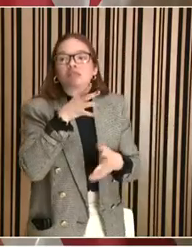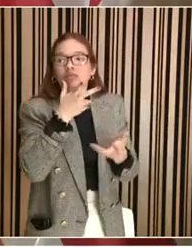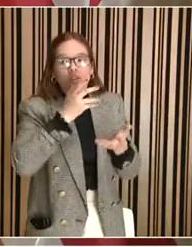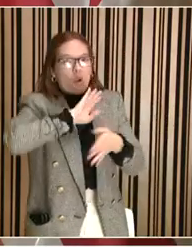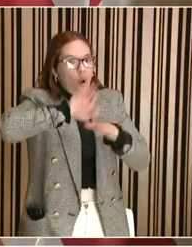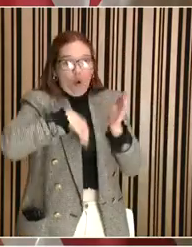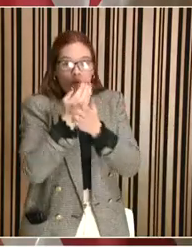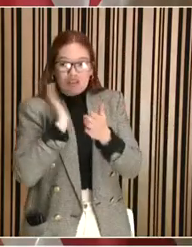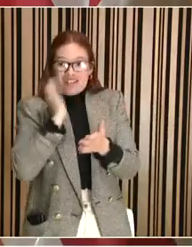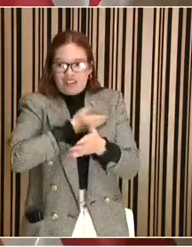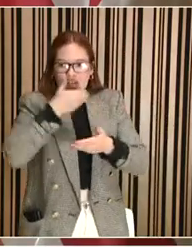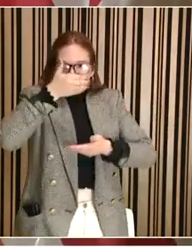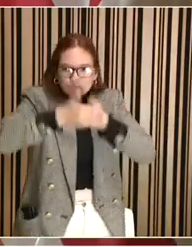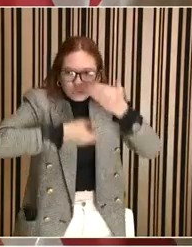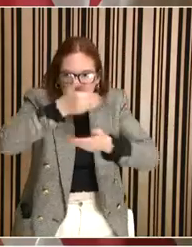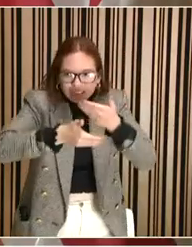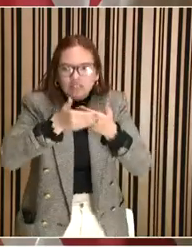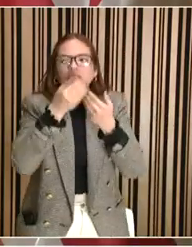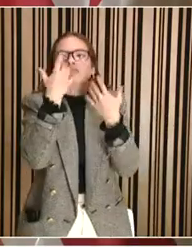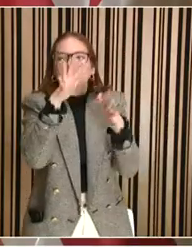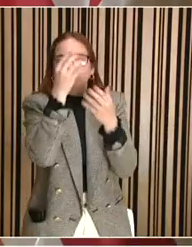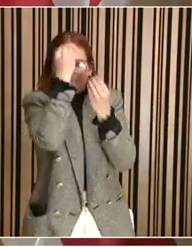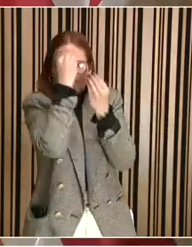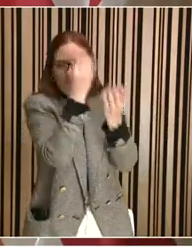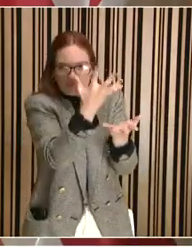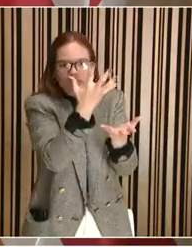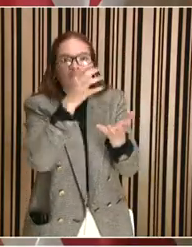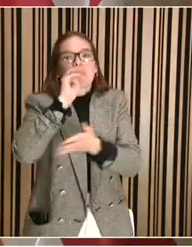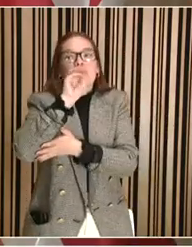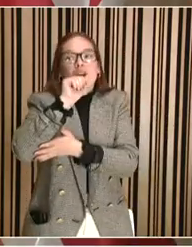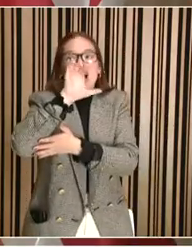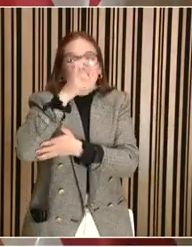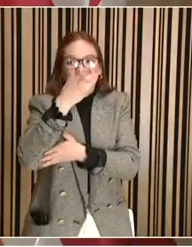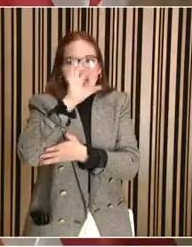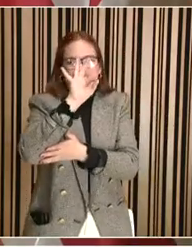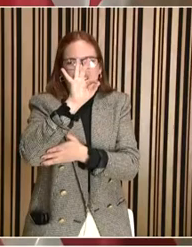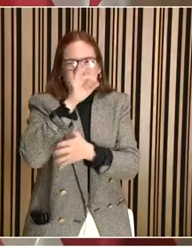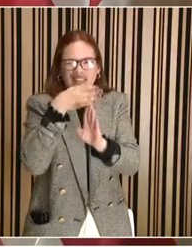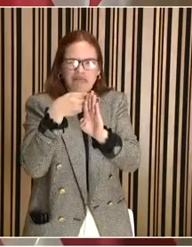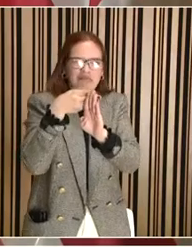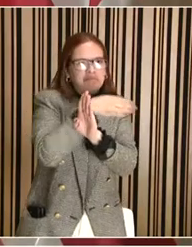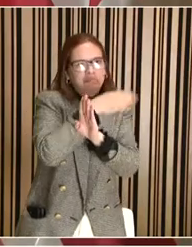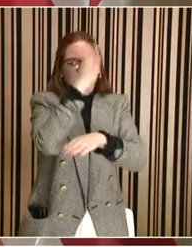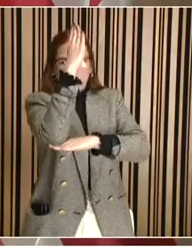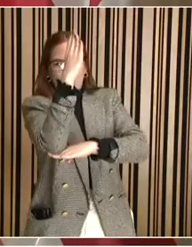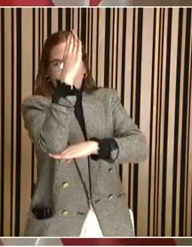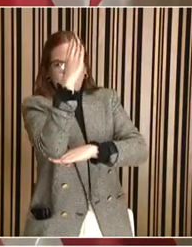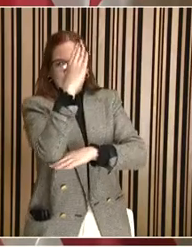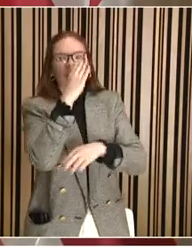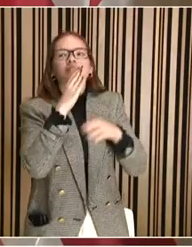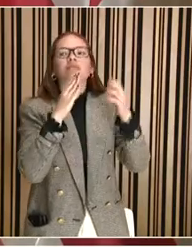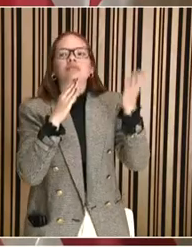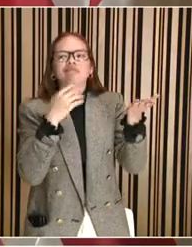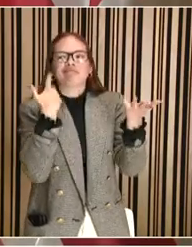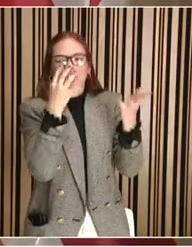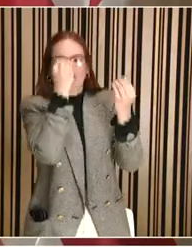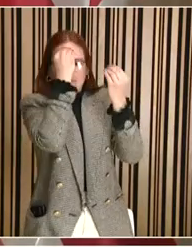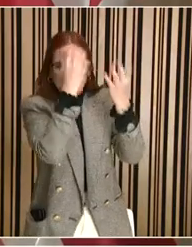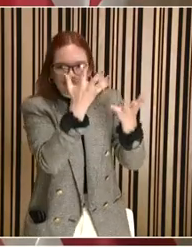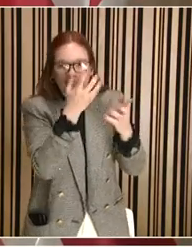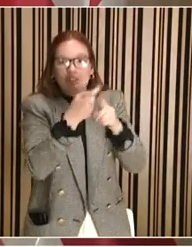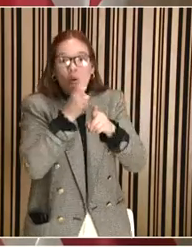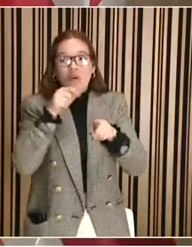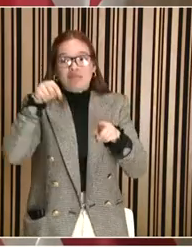notified on the 9th, probably before noon, and he was notified by my director,